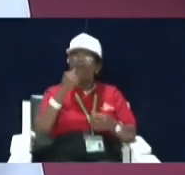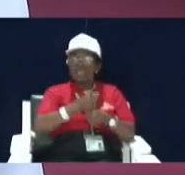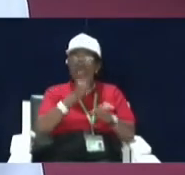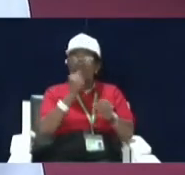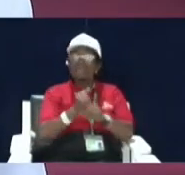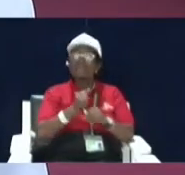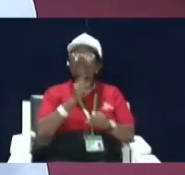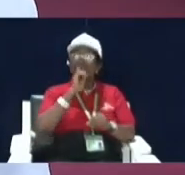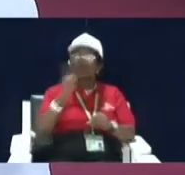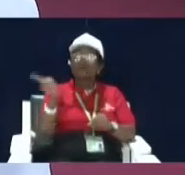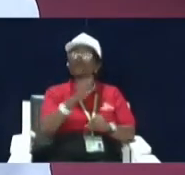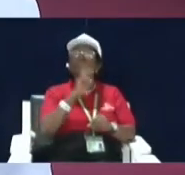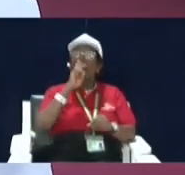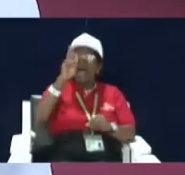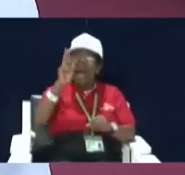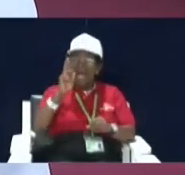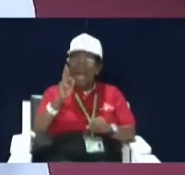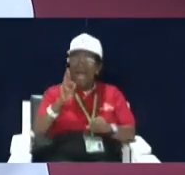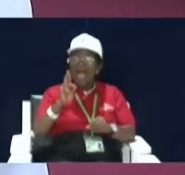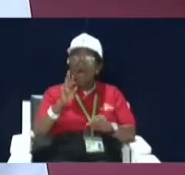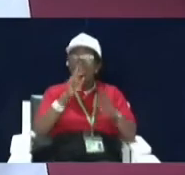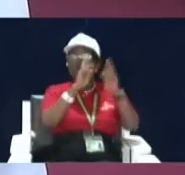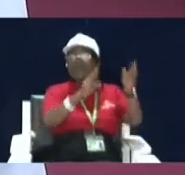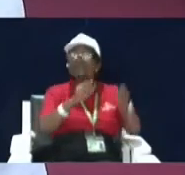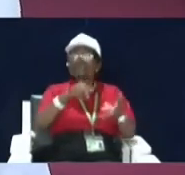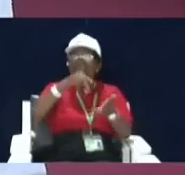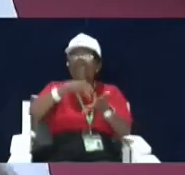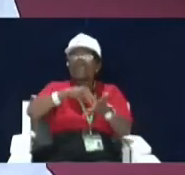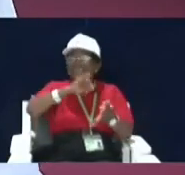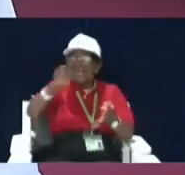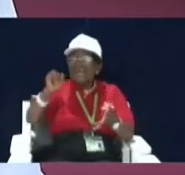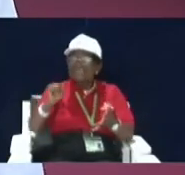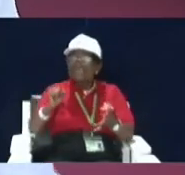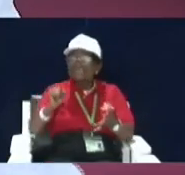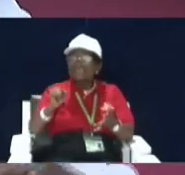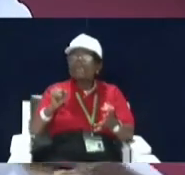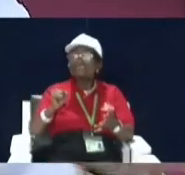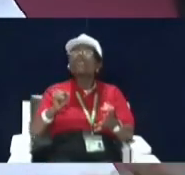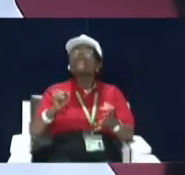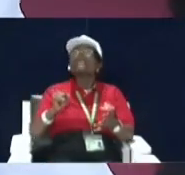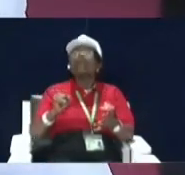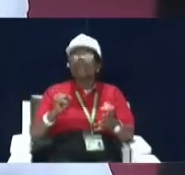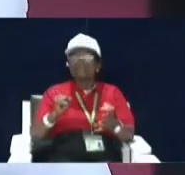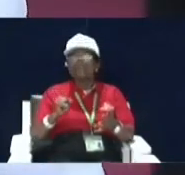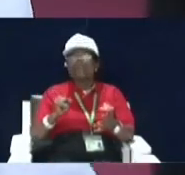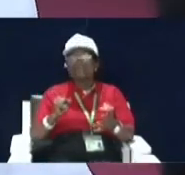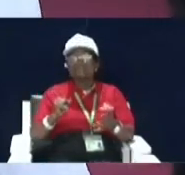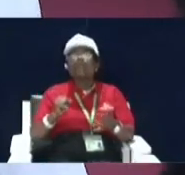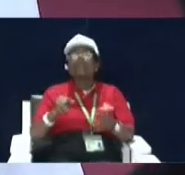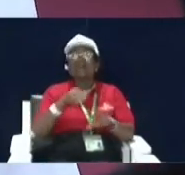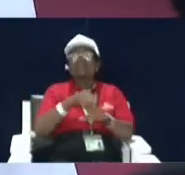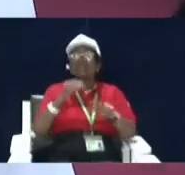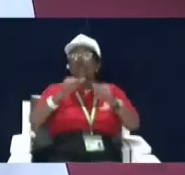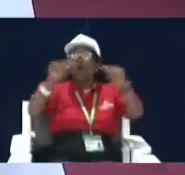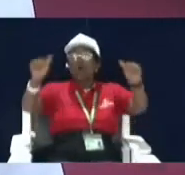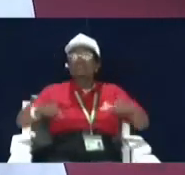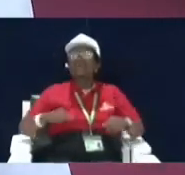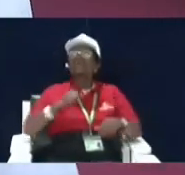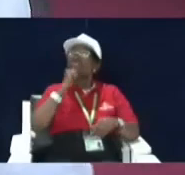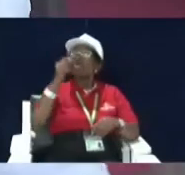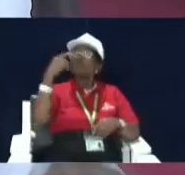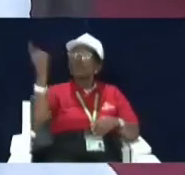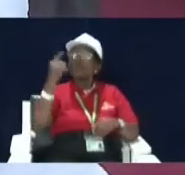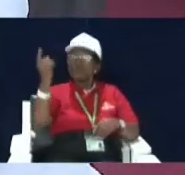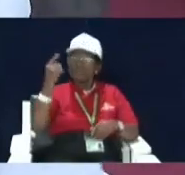pray for the salvation of your soul. And that's not only for those who are trusting God for the fruit of the womb. It's